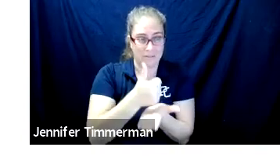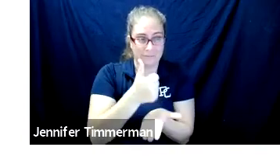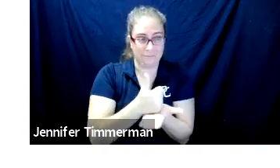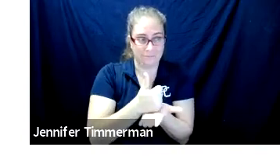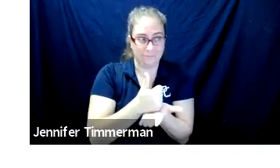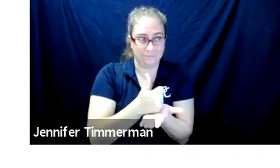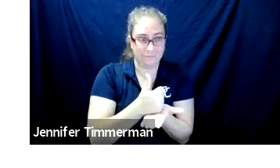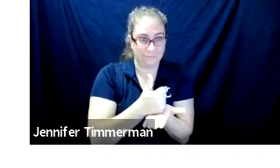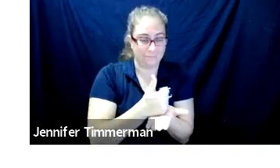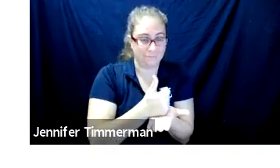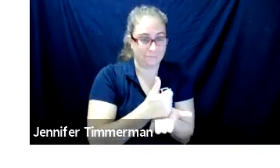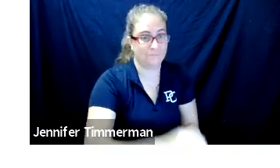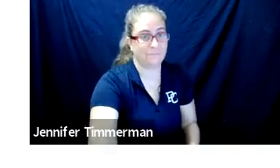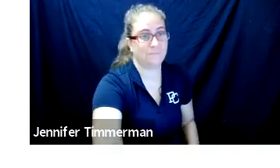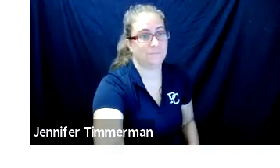help.